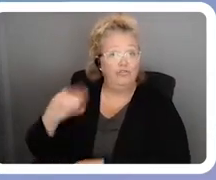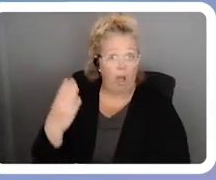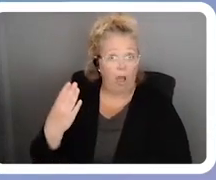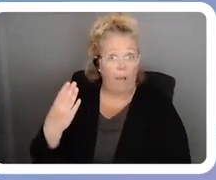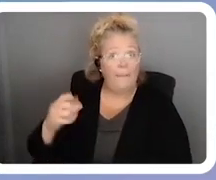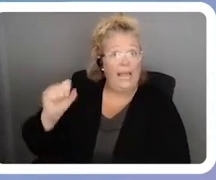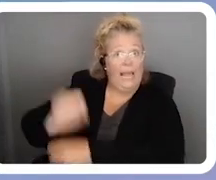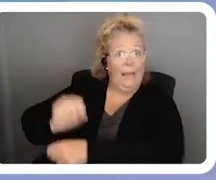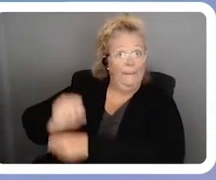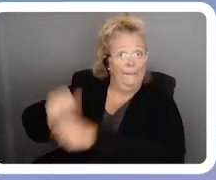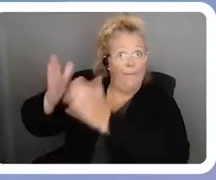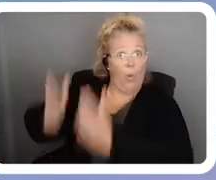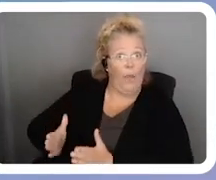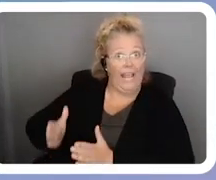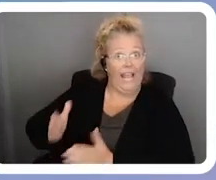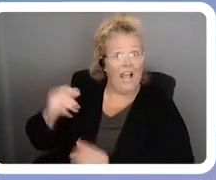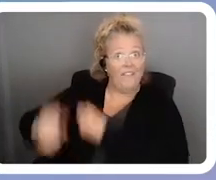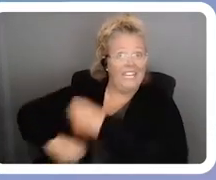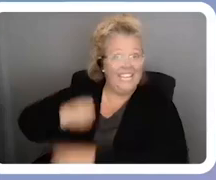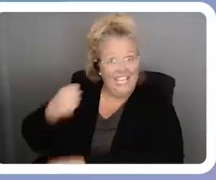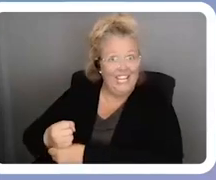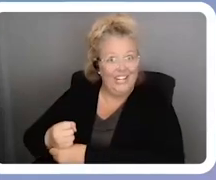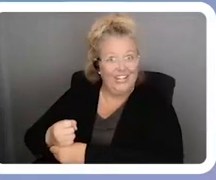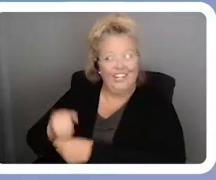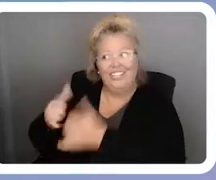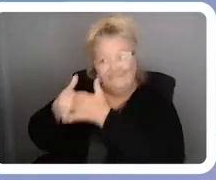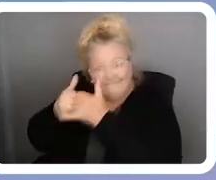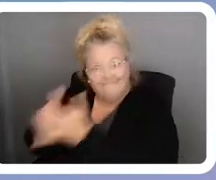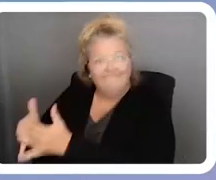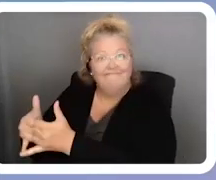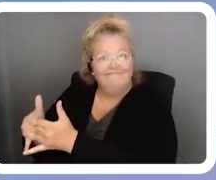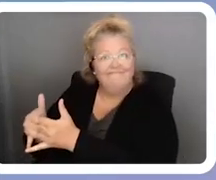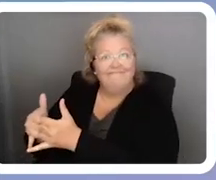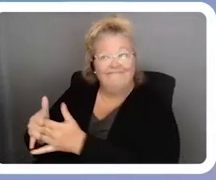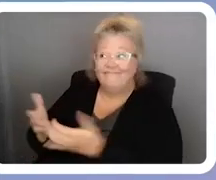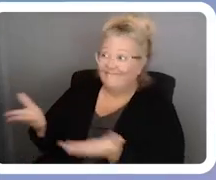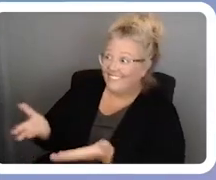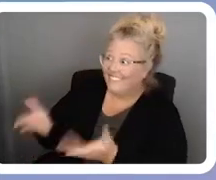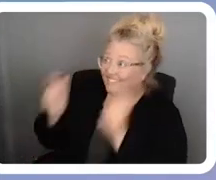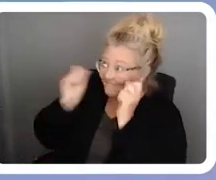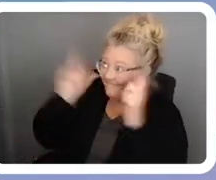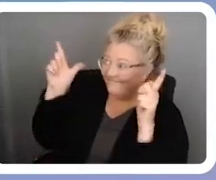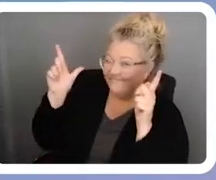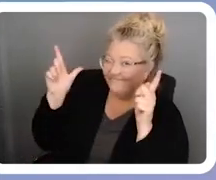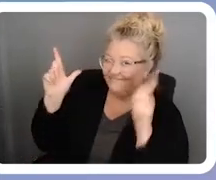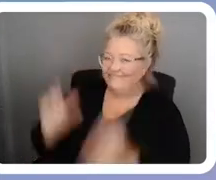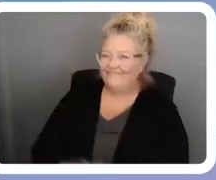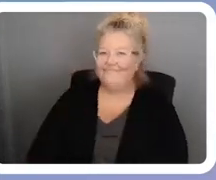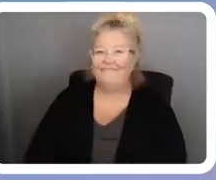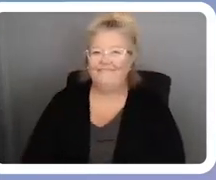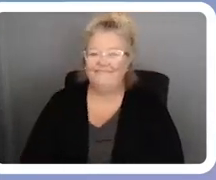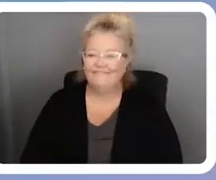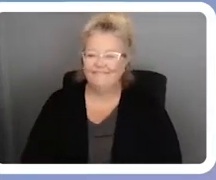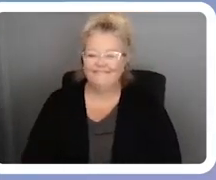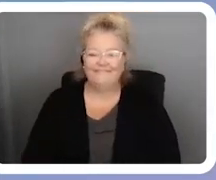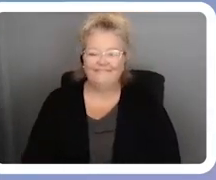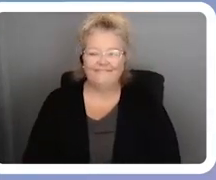Employee of the Year. Our Best Buddies Jobs Employee of the Year is Justin.